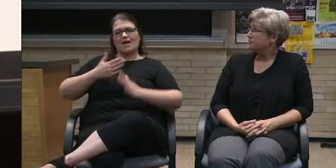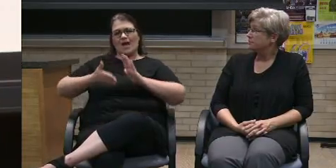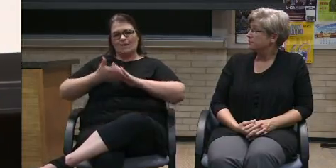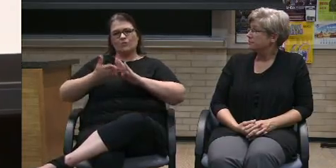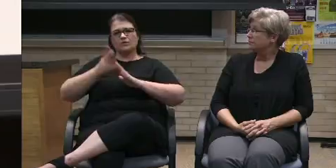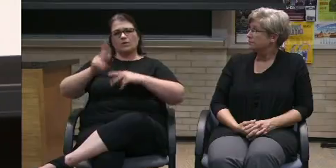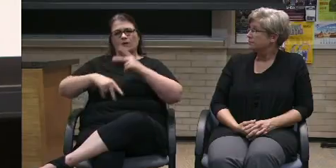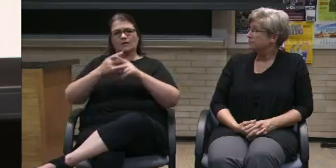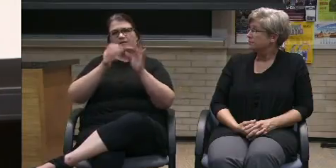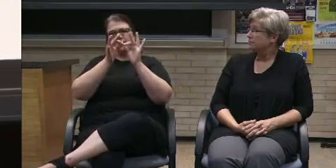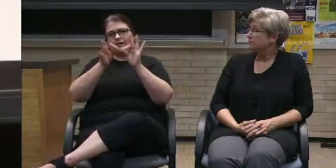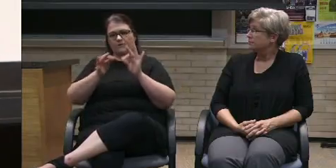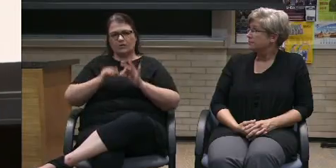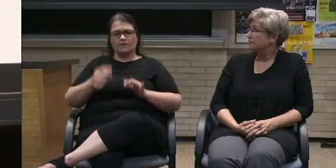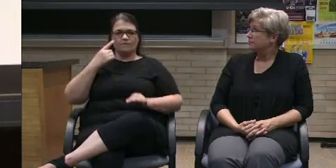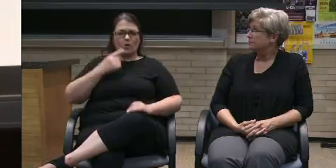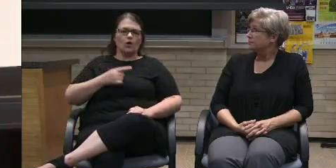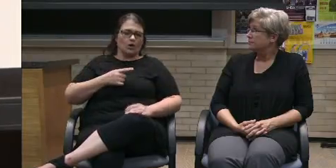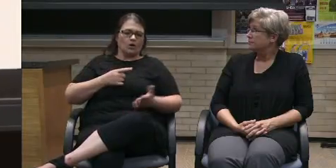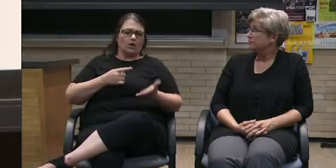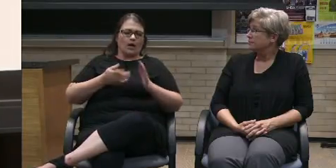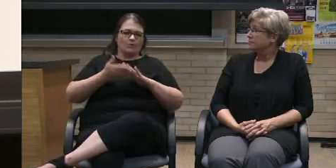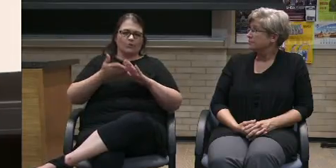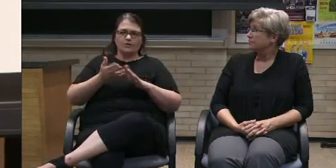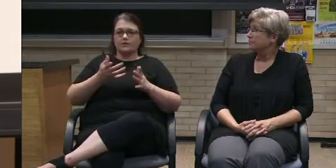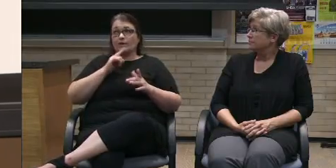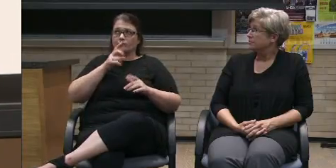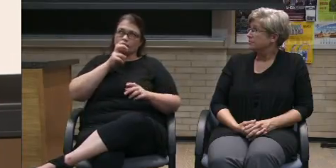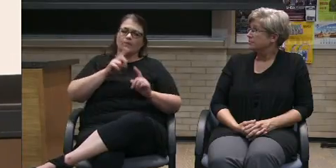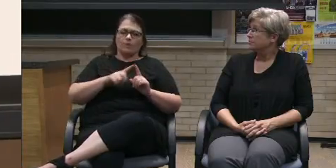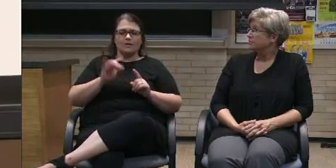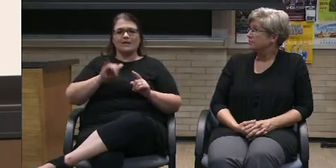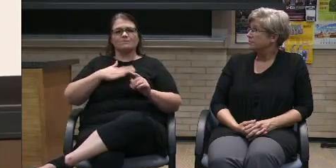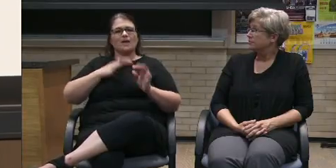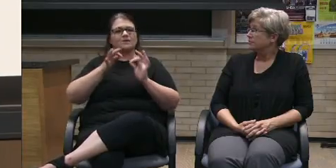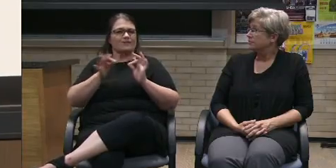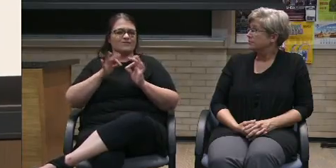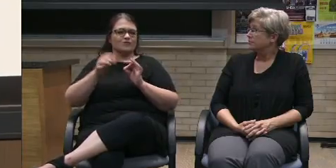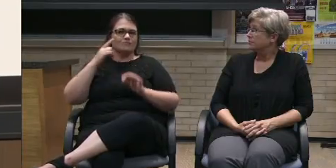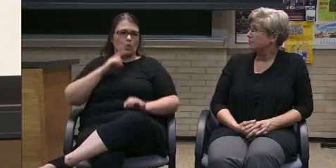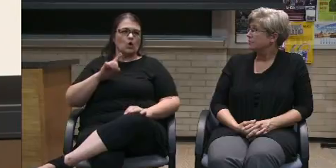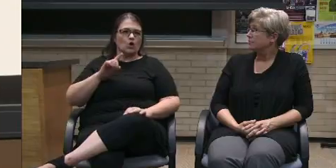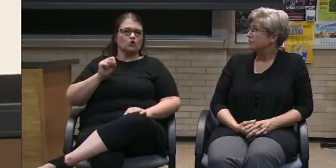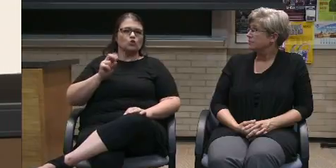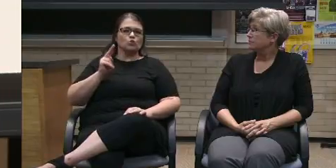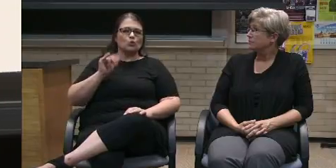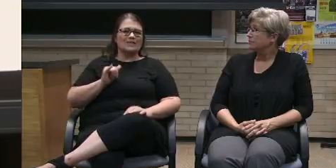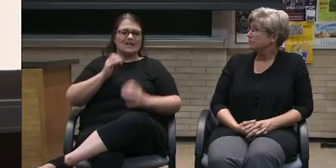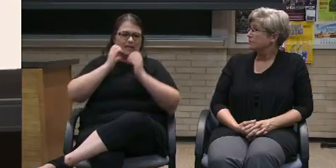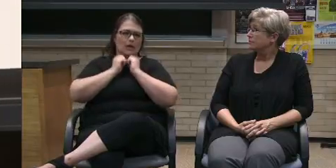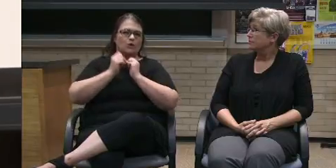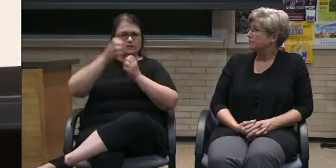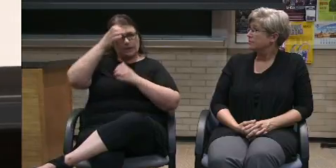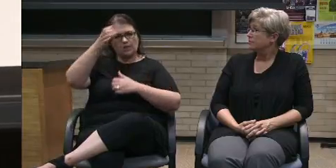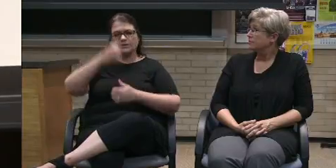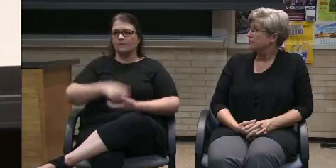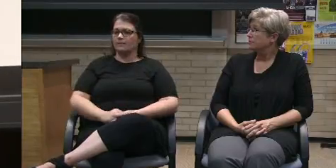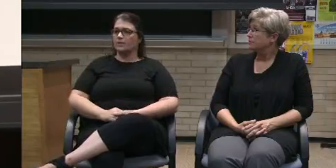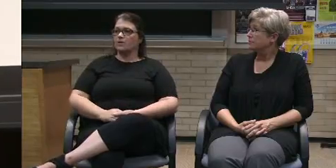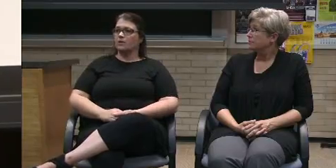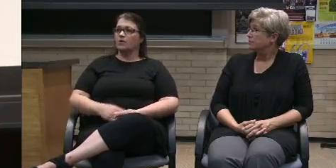definitions for, not strict operational definitions, but those were my definitions for the SUNY Erie Cares concepts. And in terms of a student life